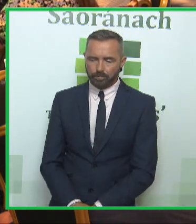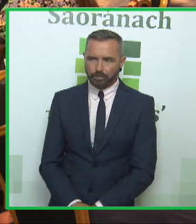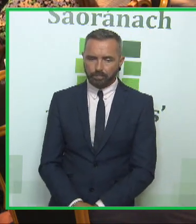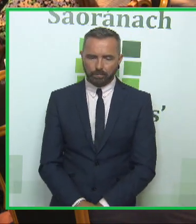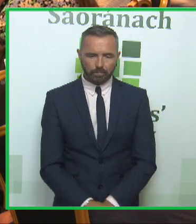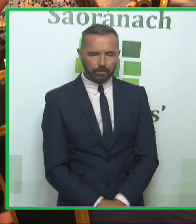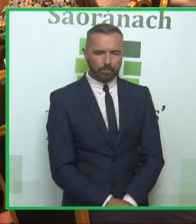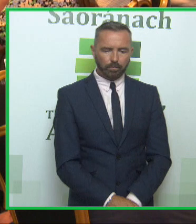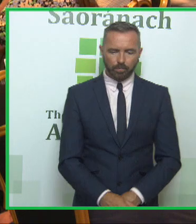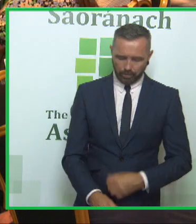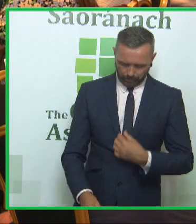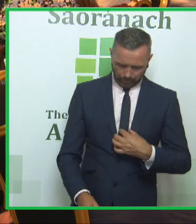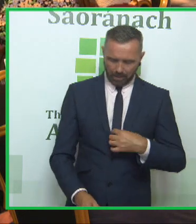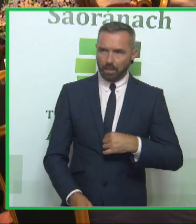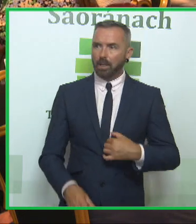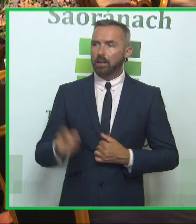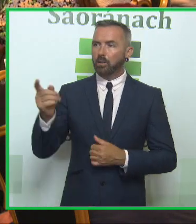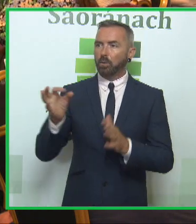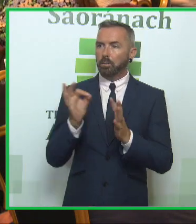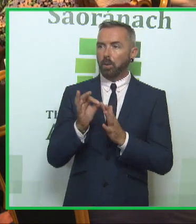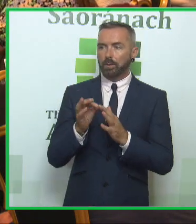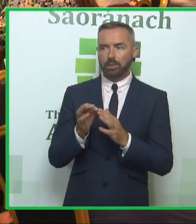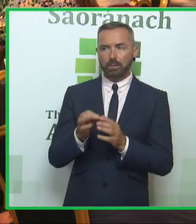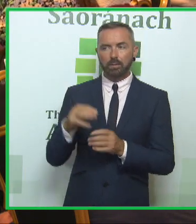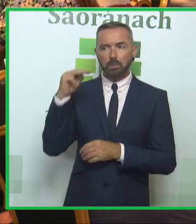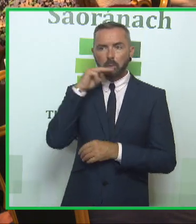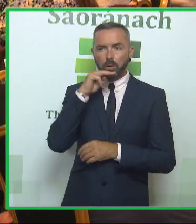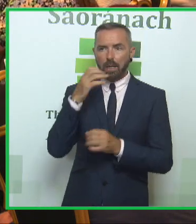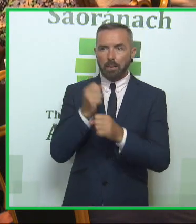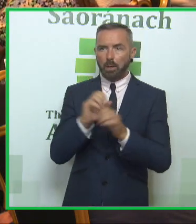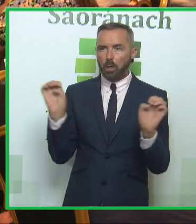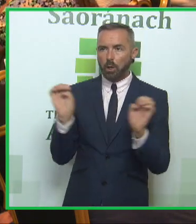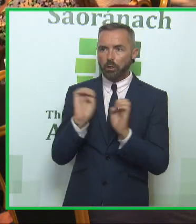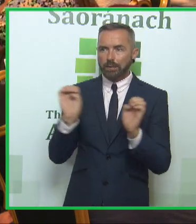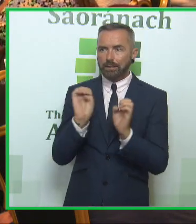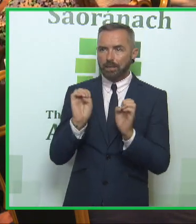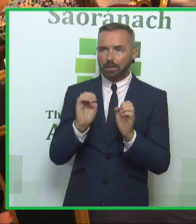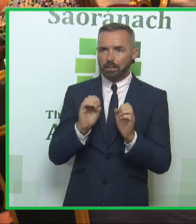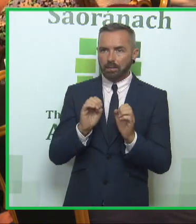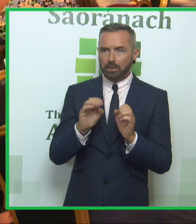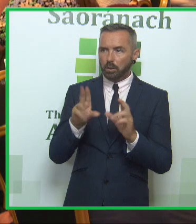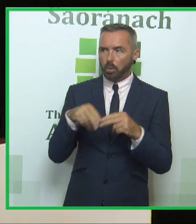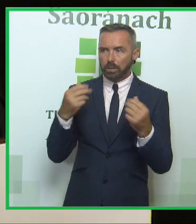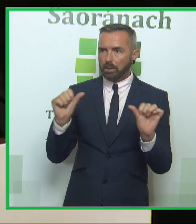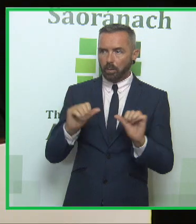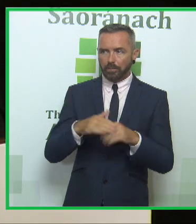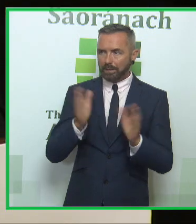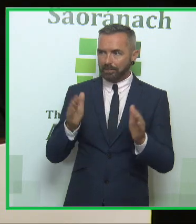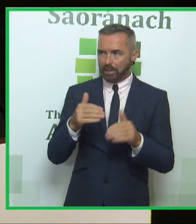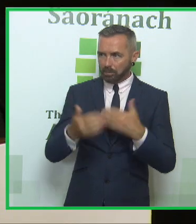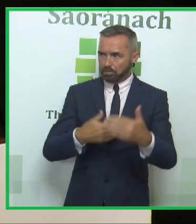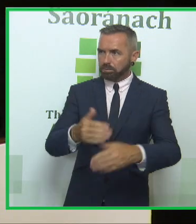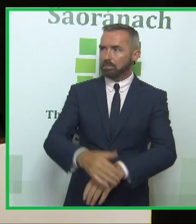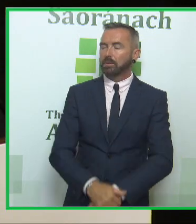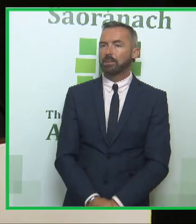urgency. You know, it doesn't have to wait for an assembly process to complete, but urgency is well made, and the power, I think, and influence and benefit of a voluntary